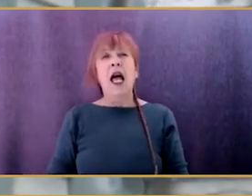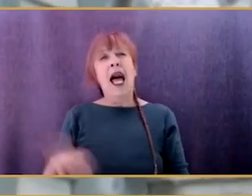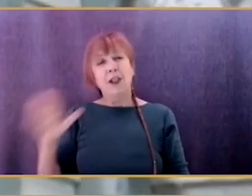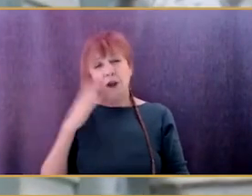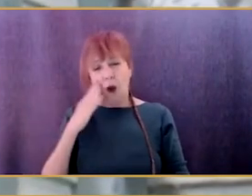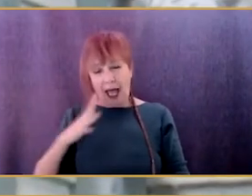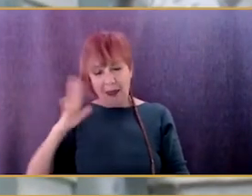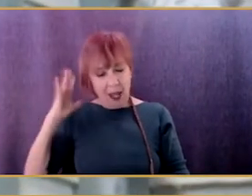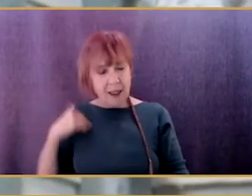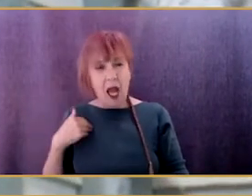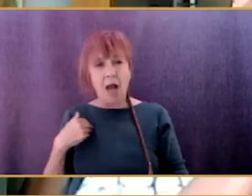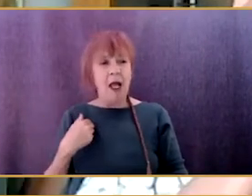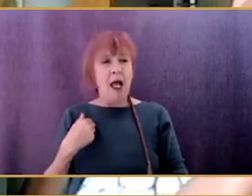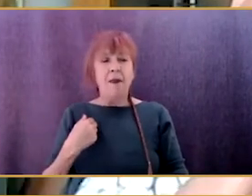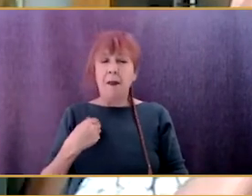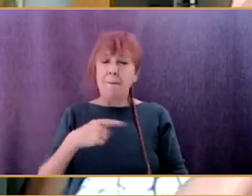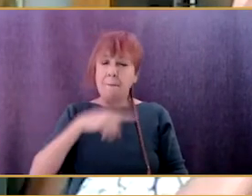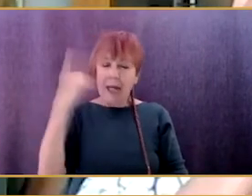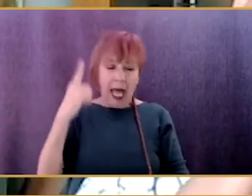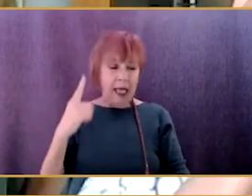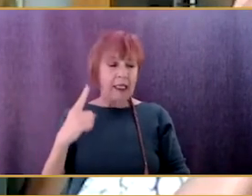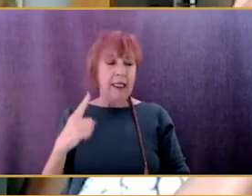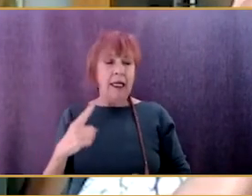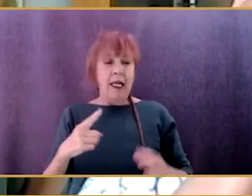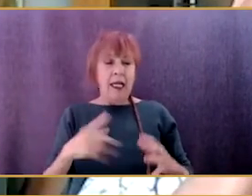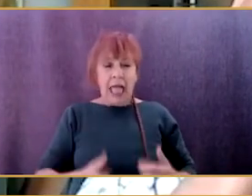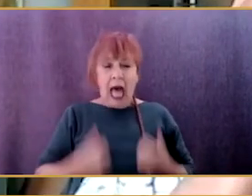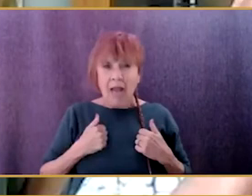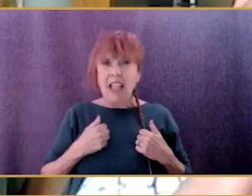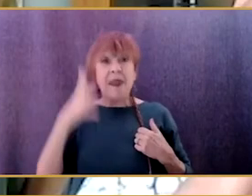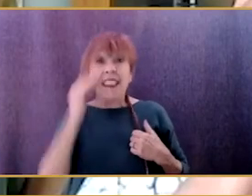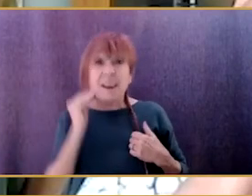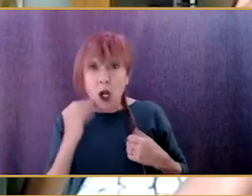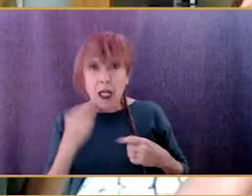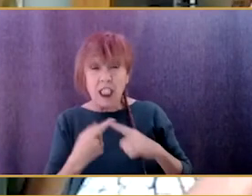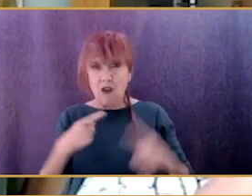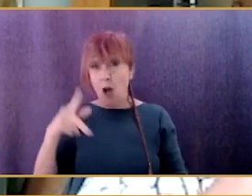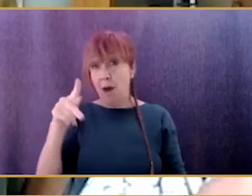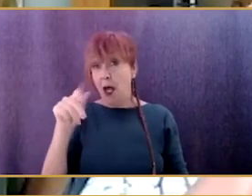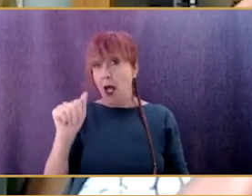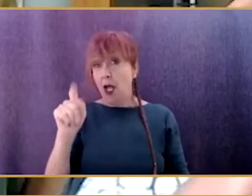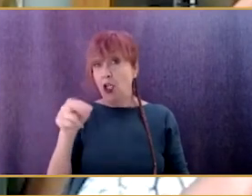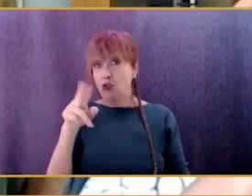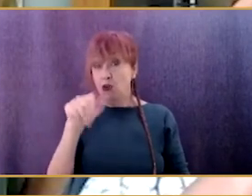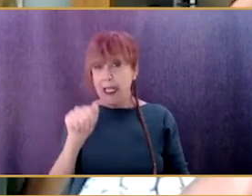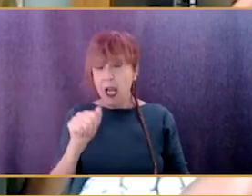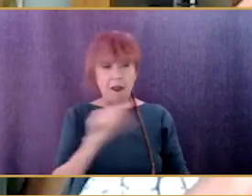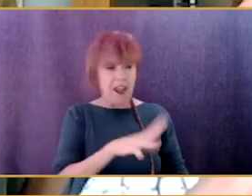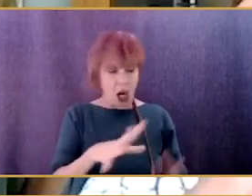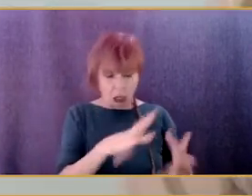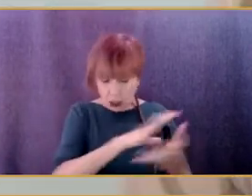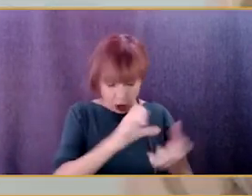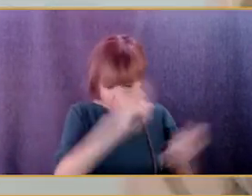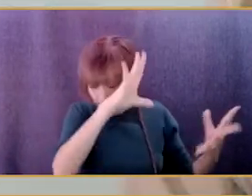the lives of so many When you're looking at how Katrina affected Who Katrina affected There were so many folks that were just